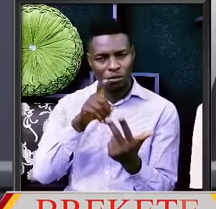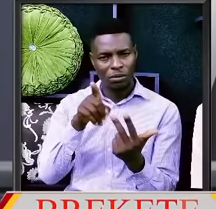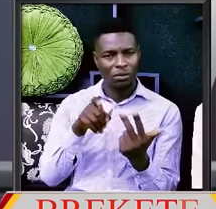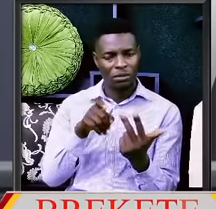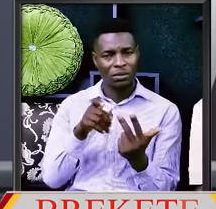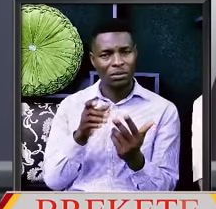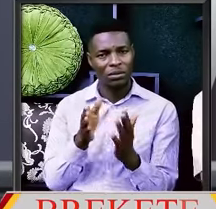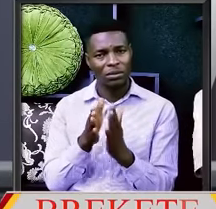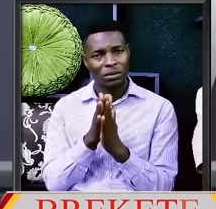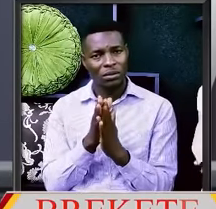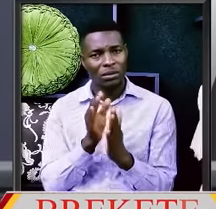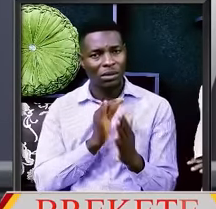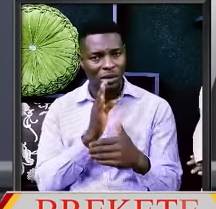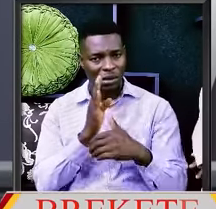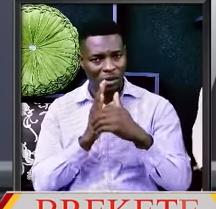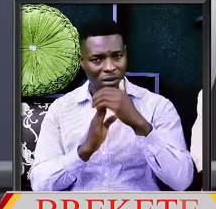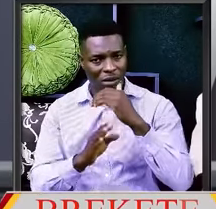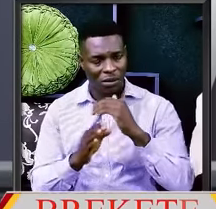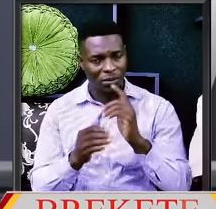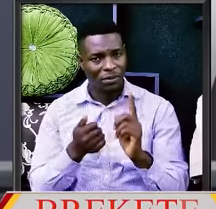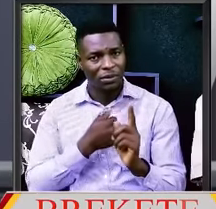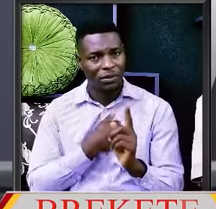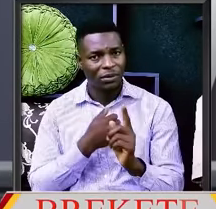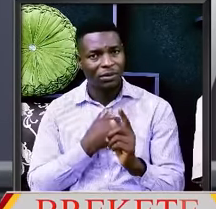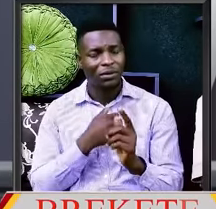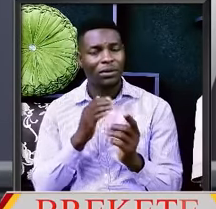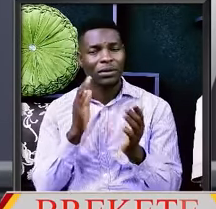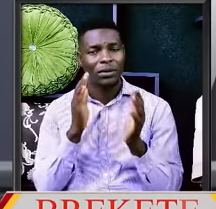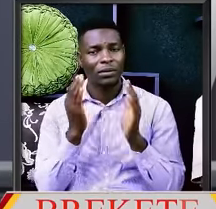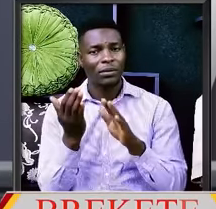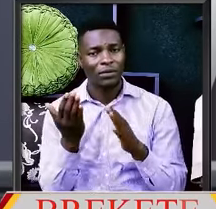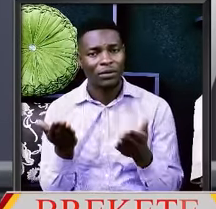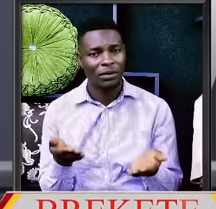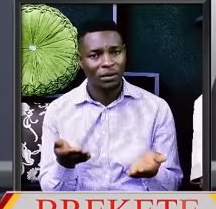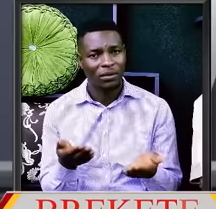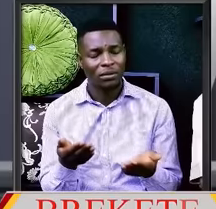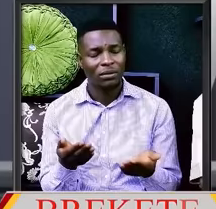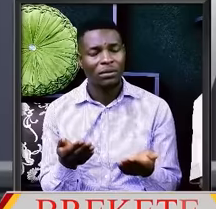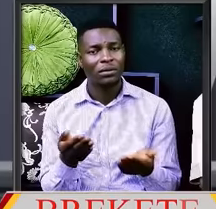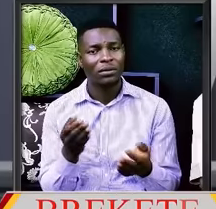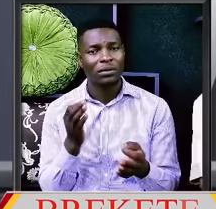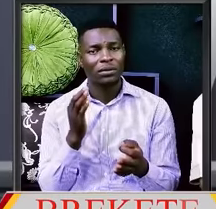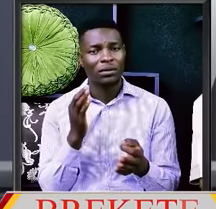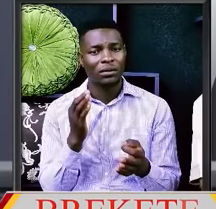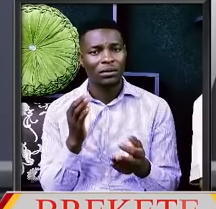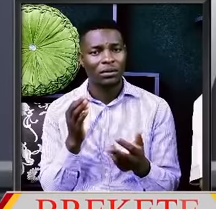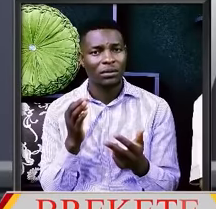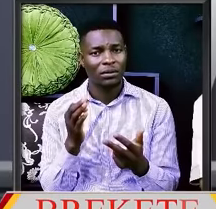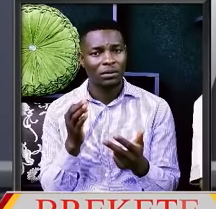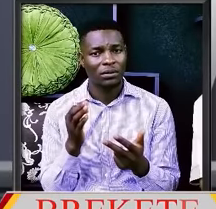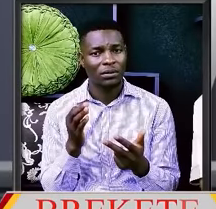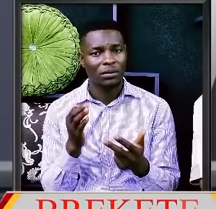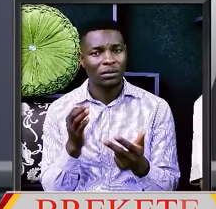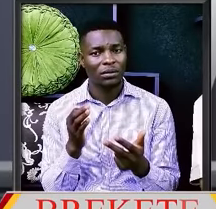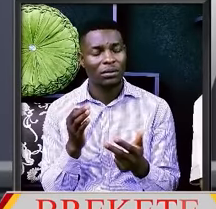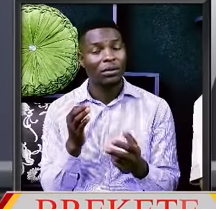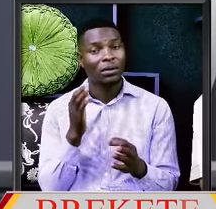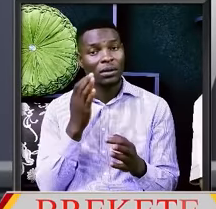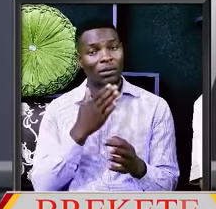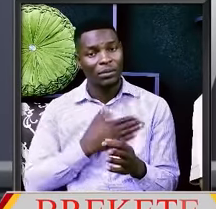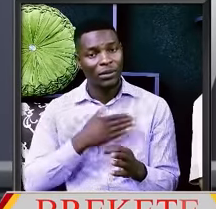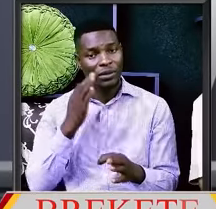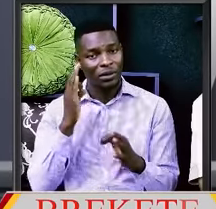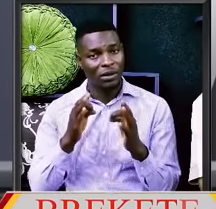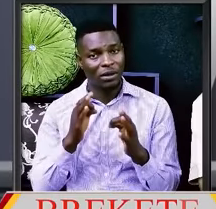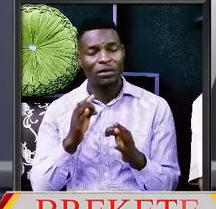And I humble myself before you because I respect your sense of humor. If it doesn't all go on well with me to ask you, please tell me and I will